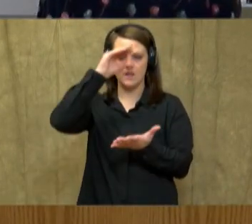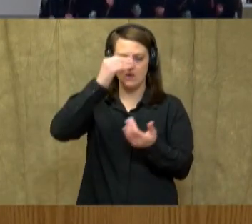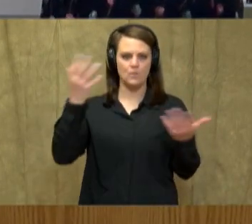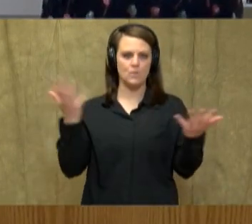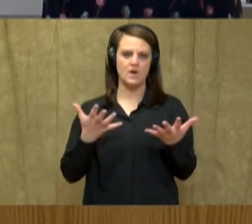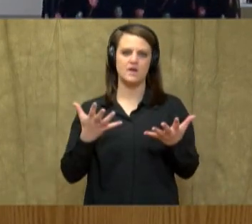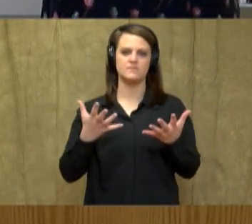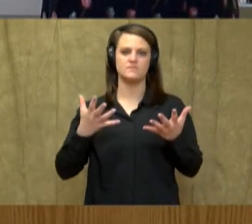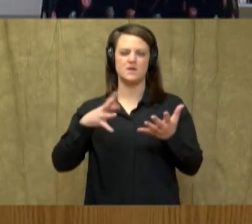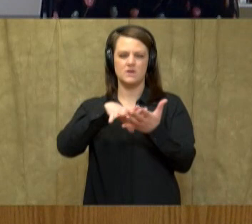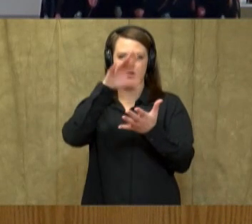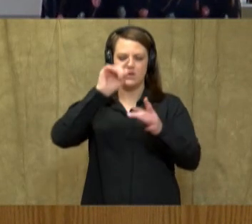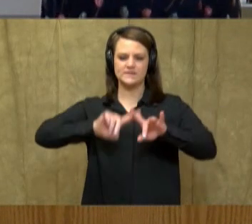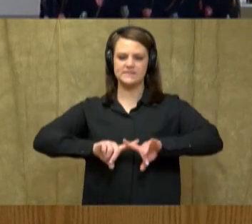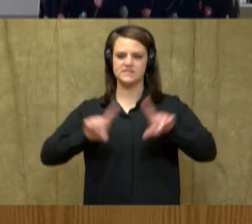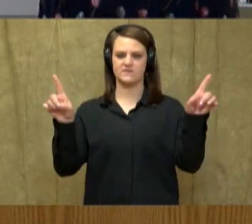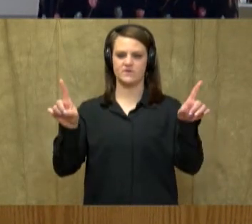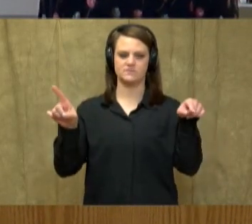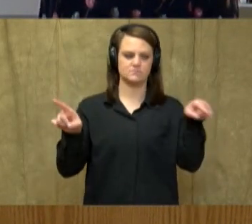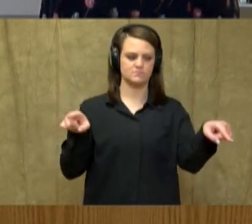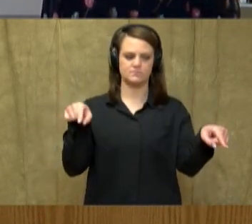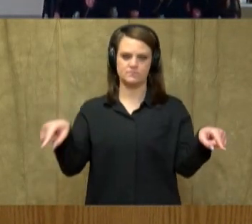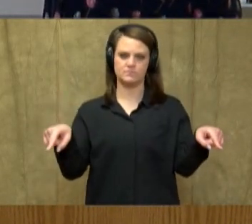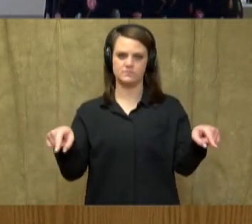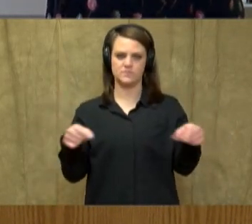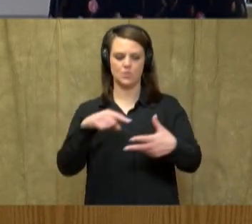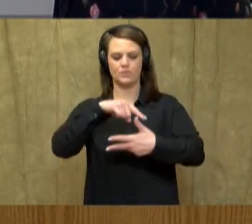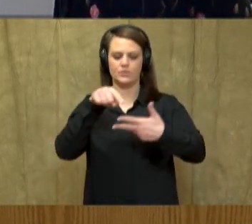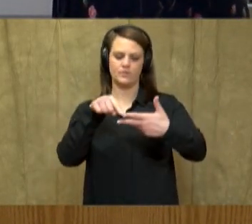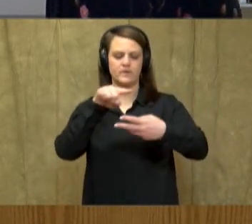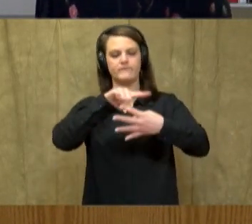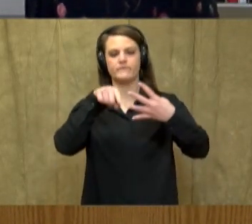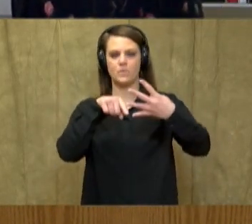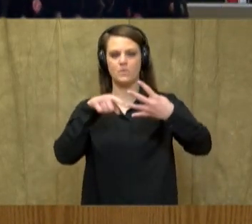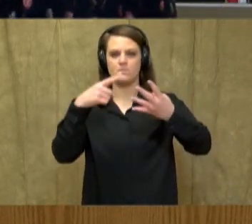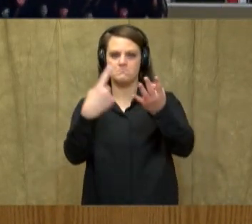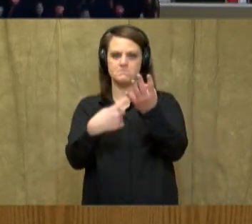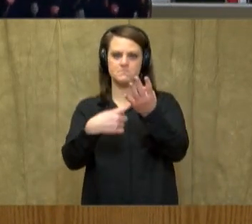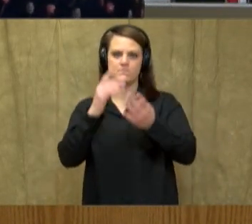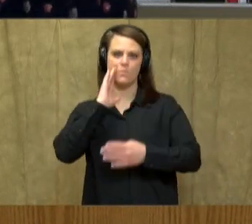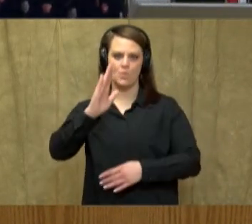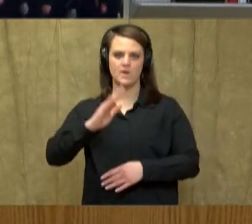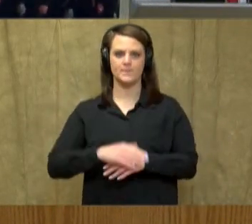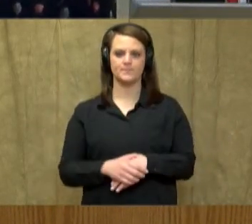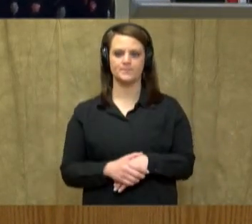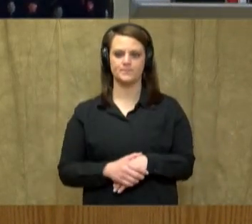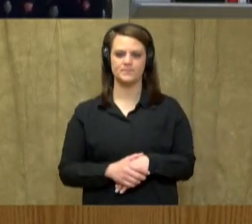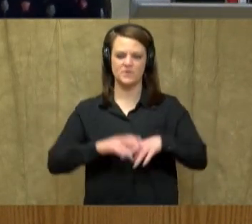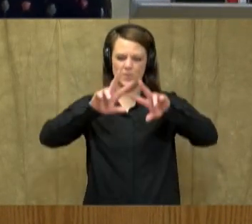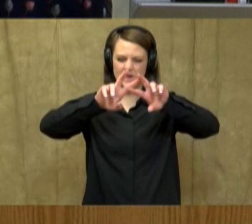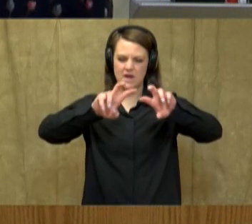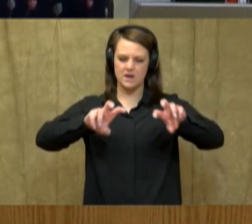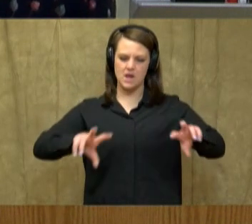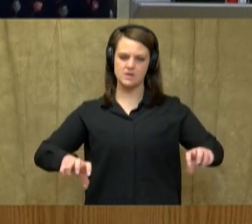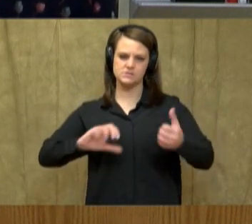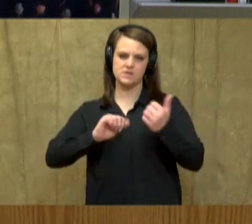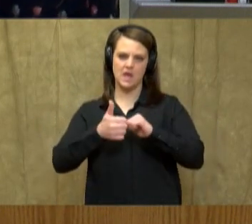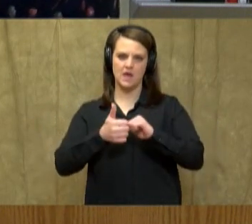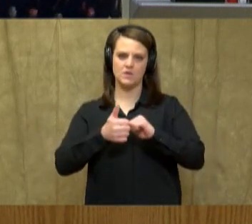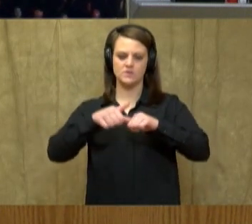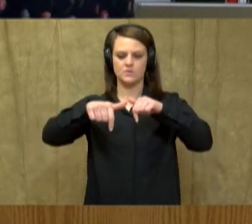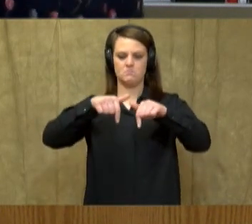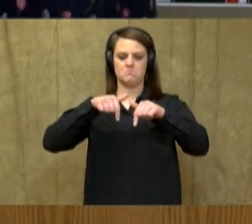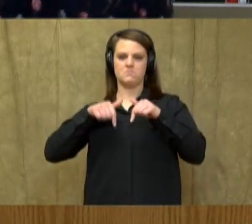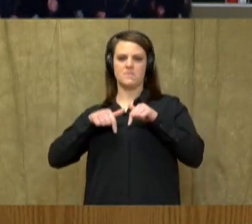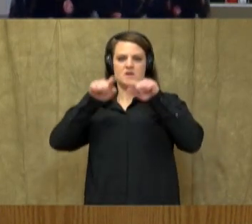these different types of complex patterns? So we've got 3 big ones, actually 4 we're going to talk about. How can you analyze these, which we're going to go back to our